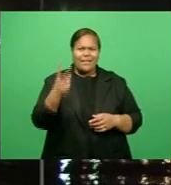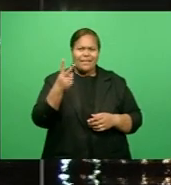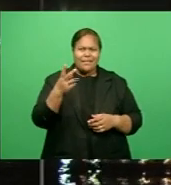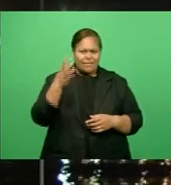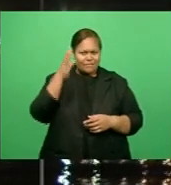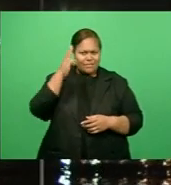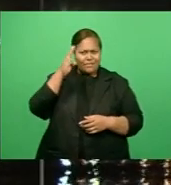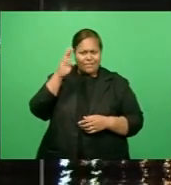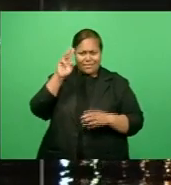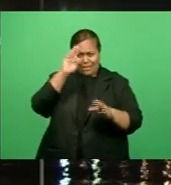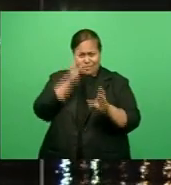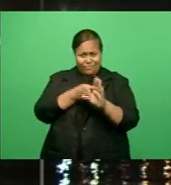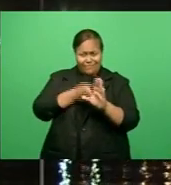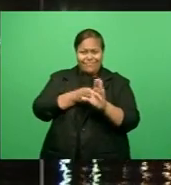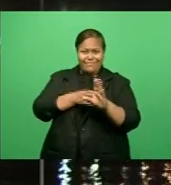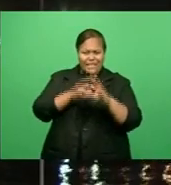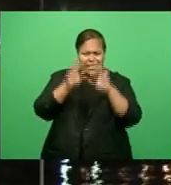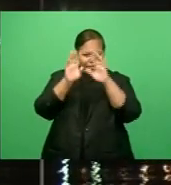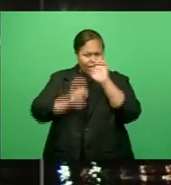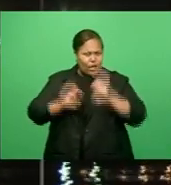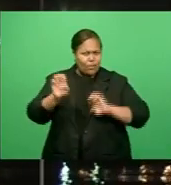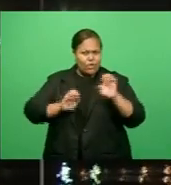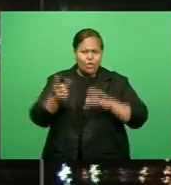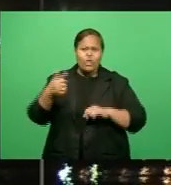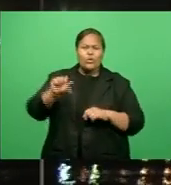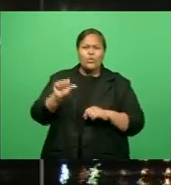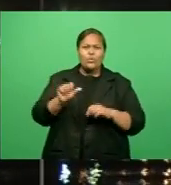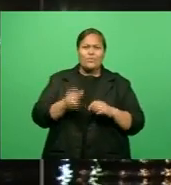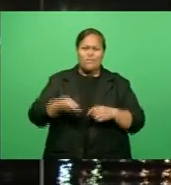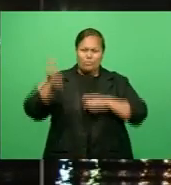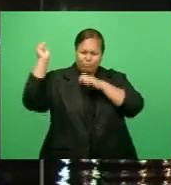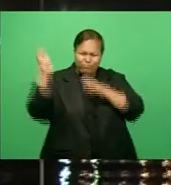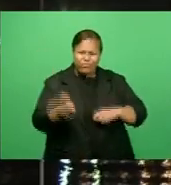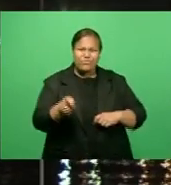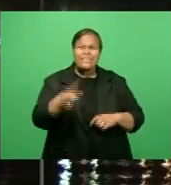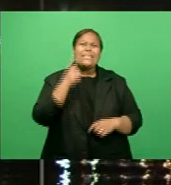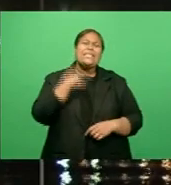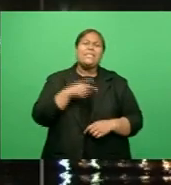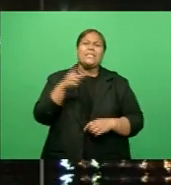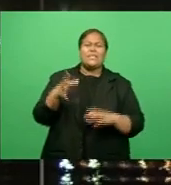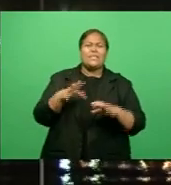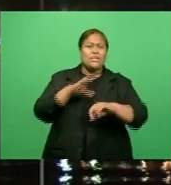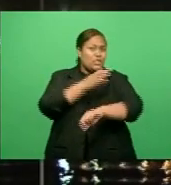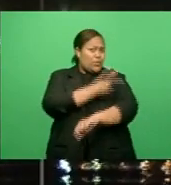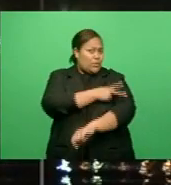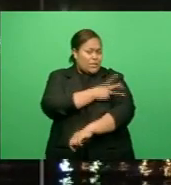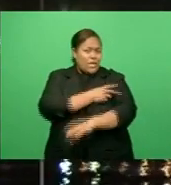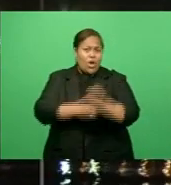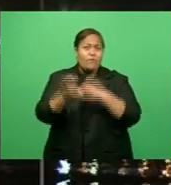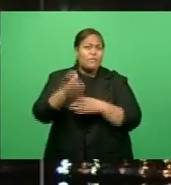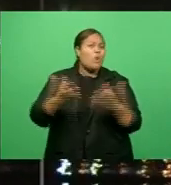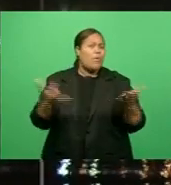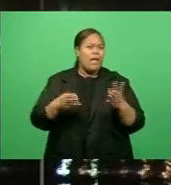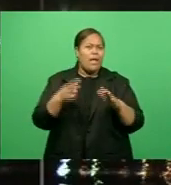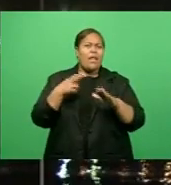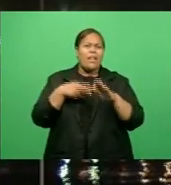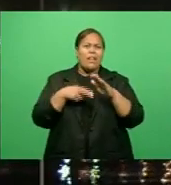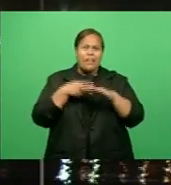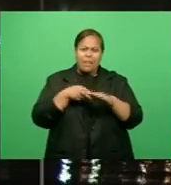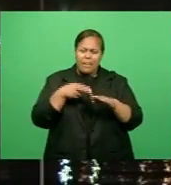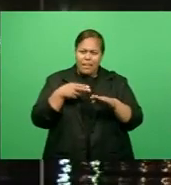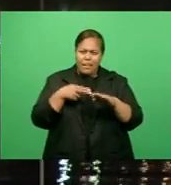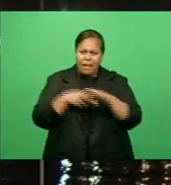Ndakai. Ndakai is alleged to have used an axe to kill a security officer in Navoa while he was sleeping in February last year.